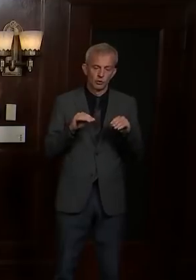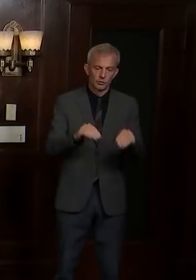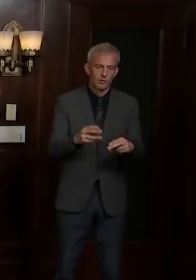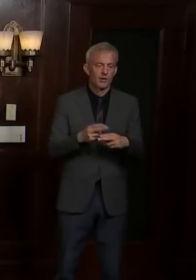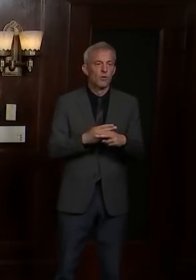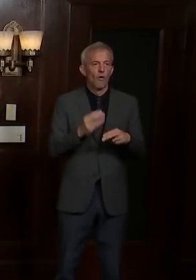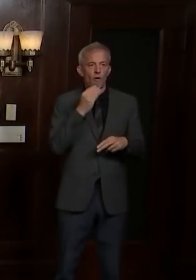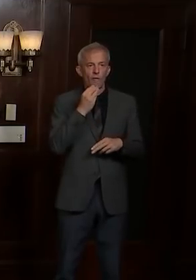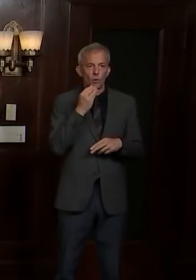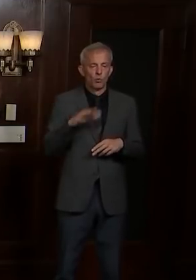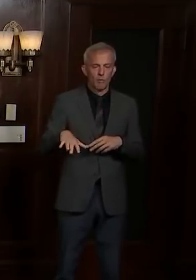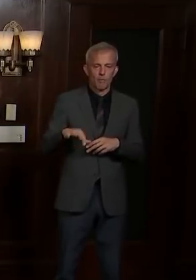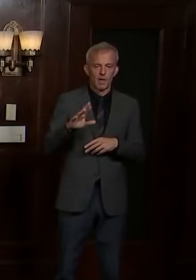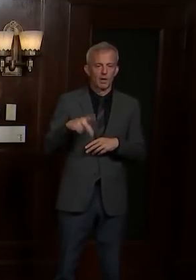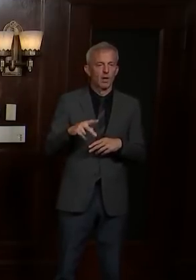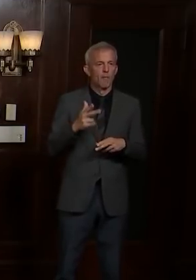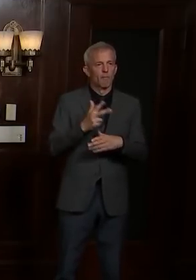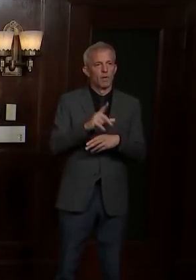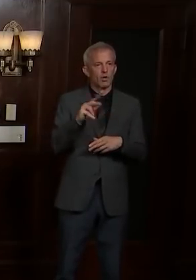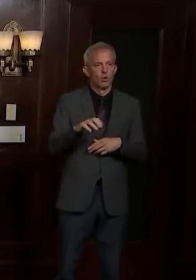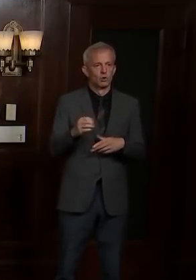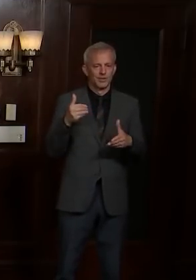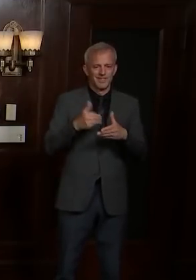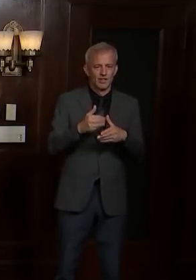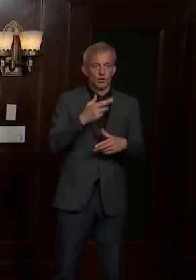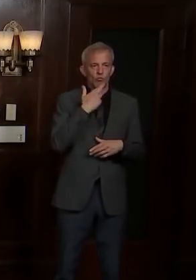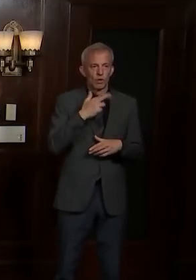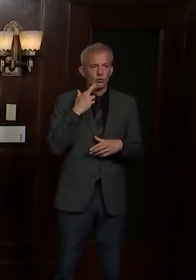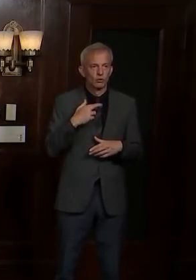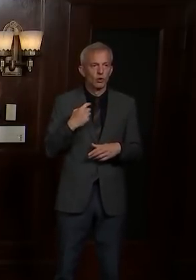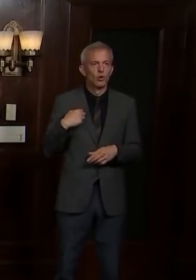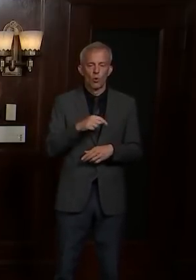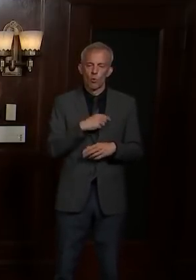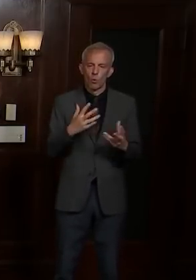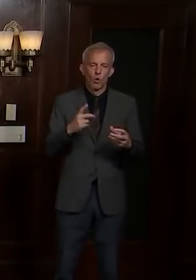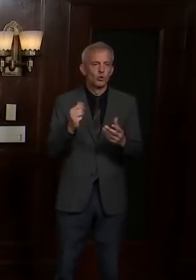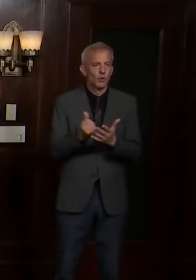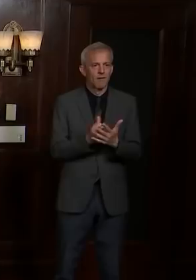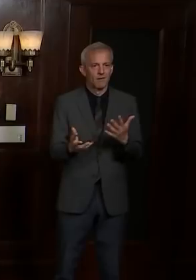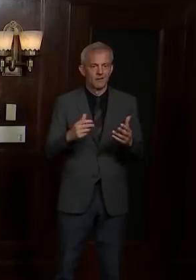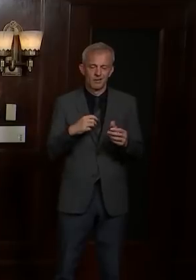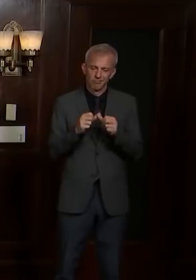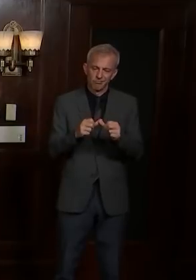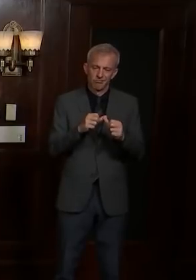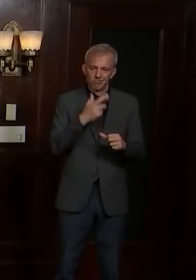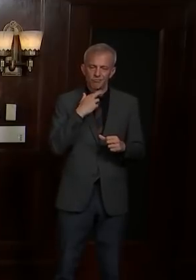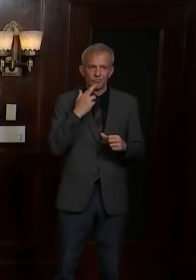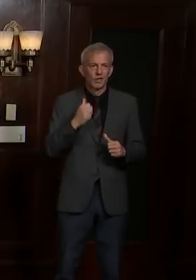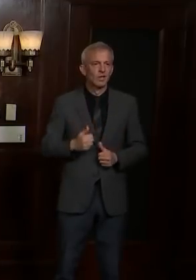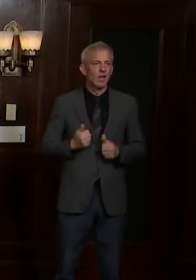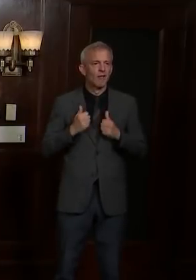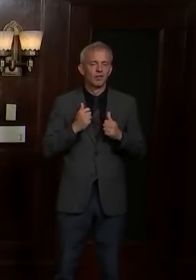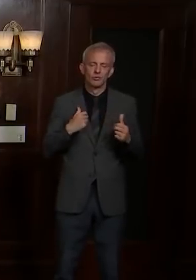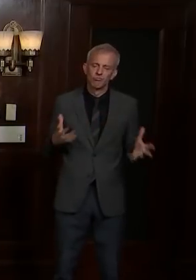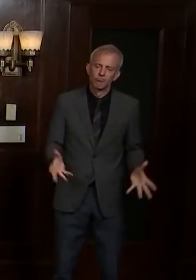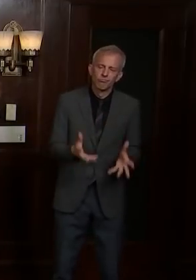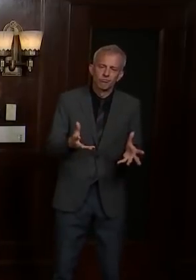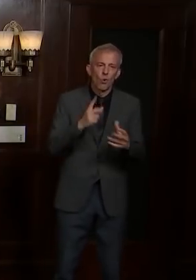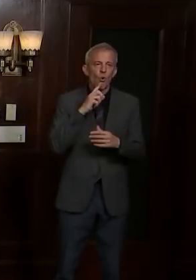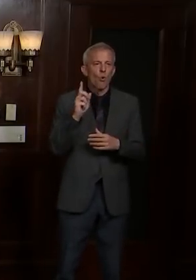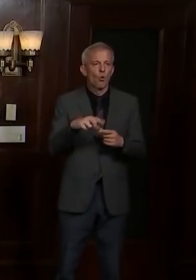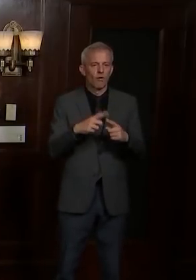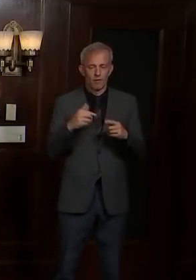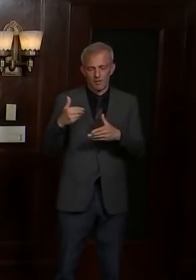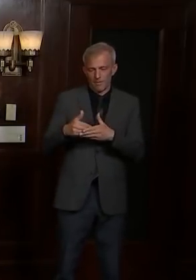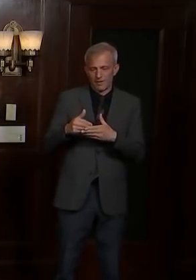pickup parking zones near restaurants. We want to do everything to keep these restaurants alive, and I encourage you, order from a nearby restaurant. But